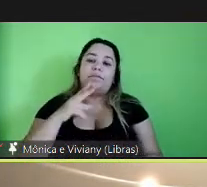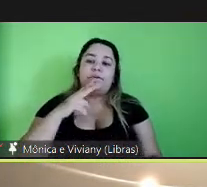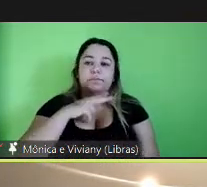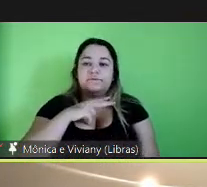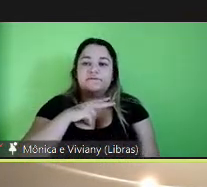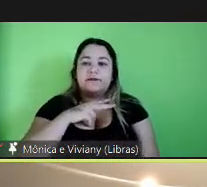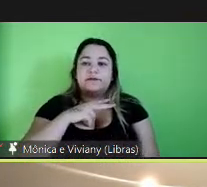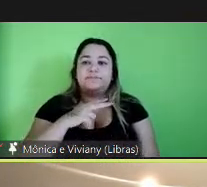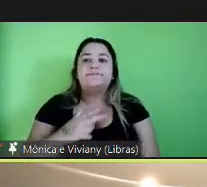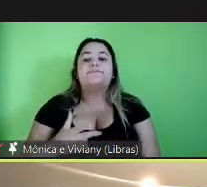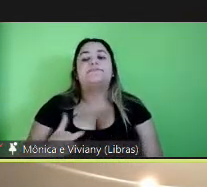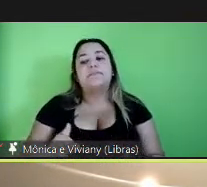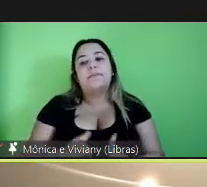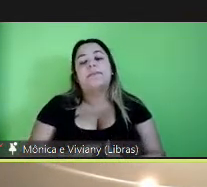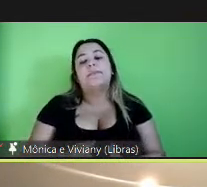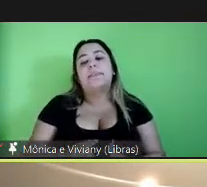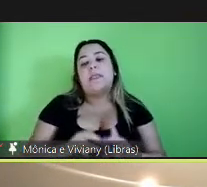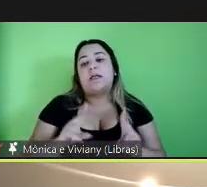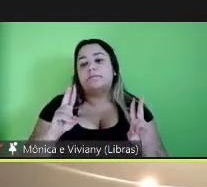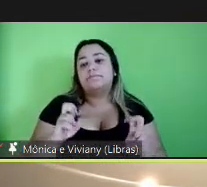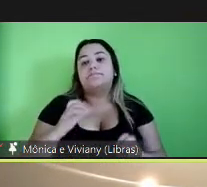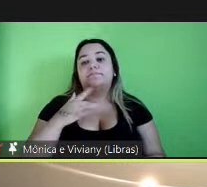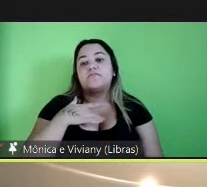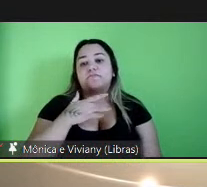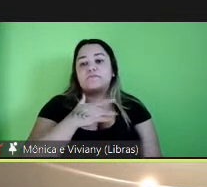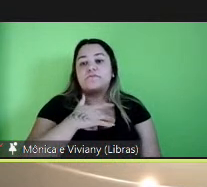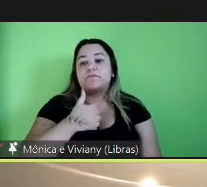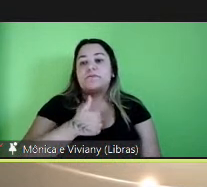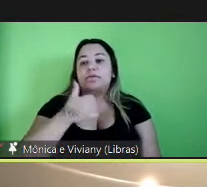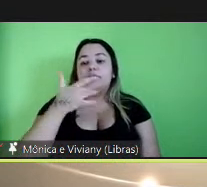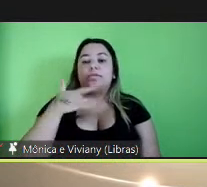well-being for our residents as well.